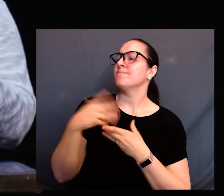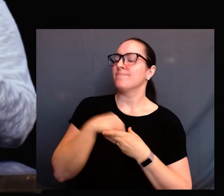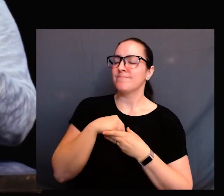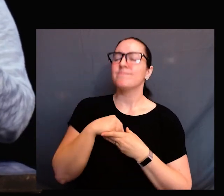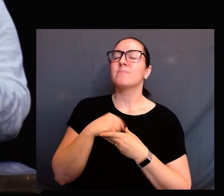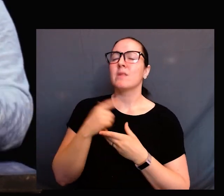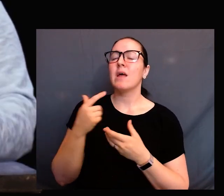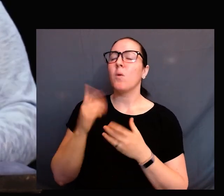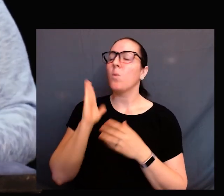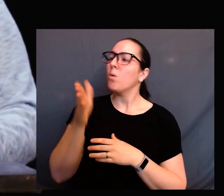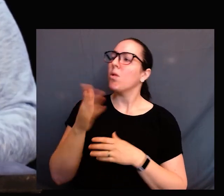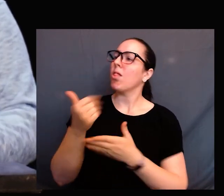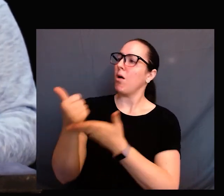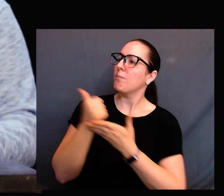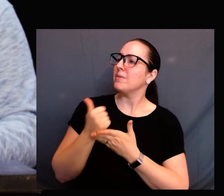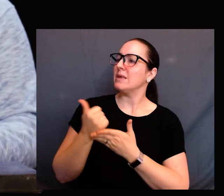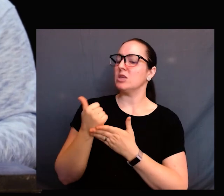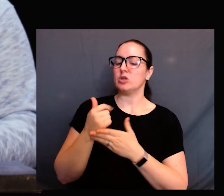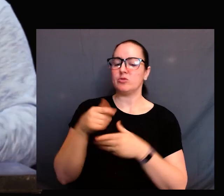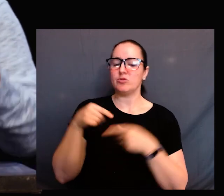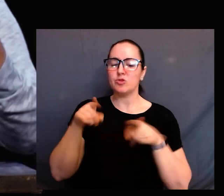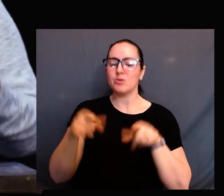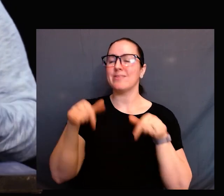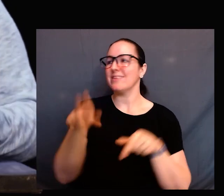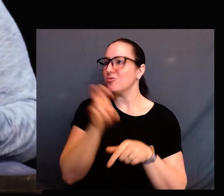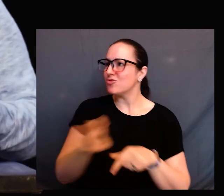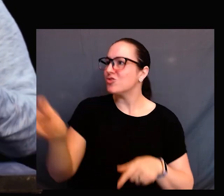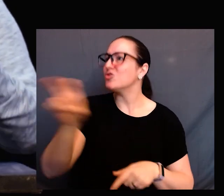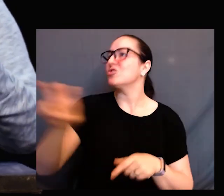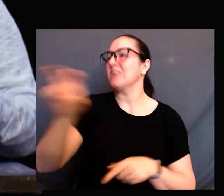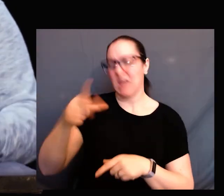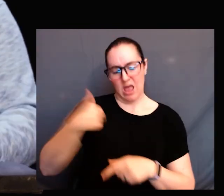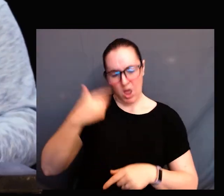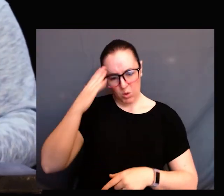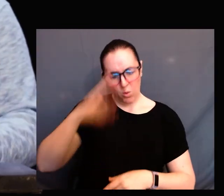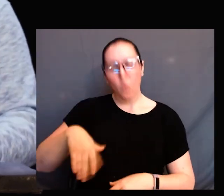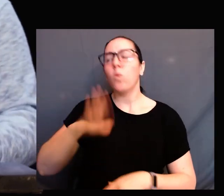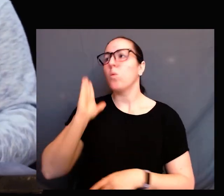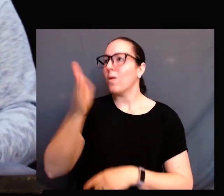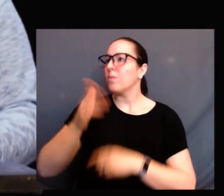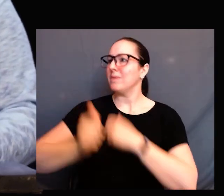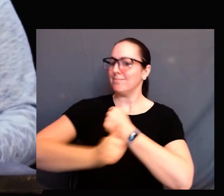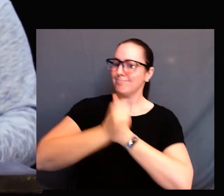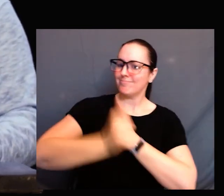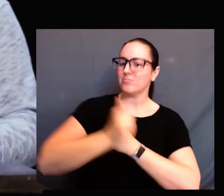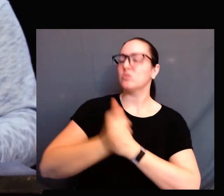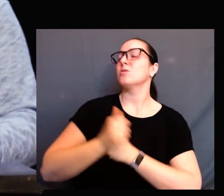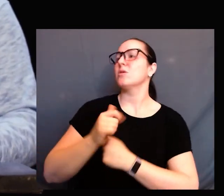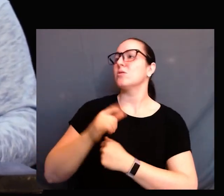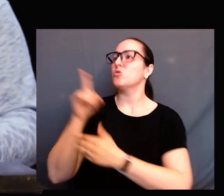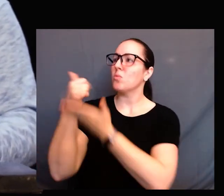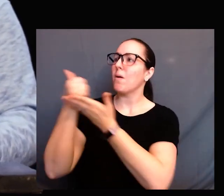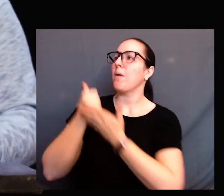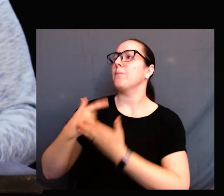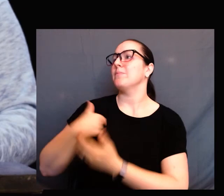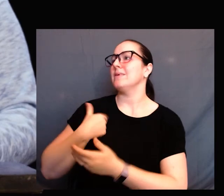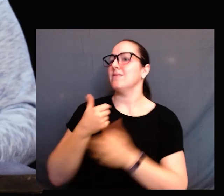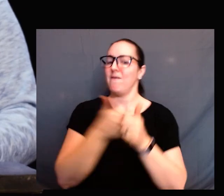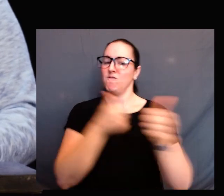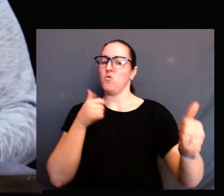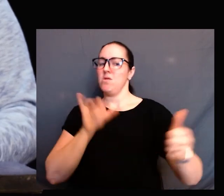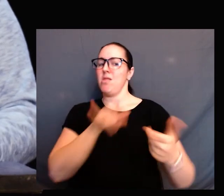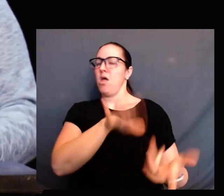me along life's journey that can be hazardous and treacherous, that will help me avoid the great